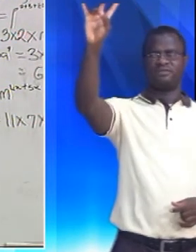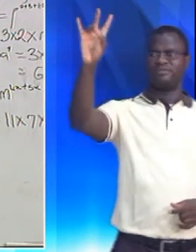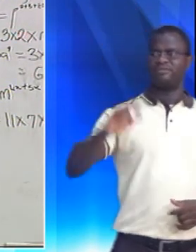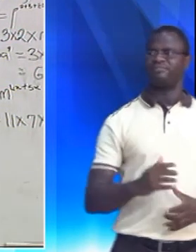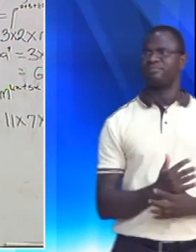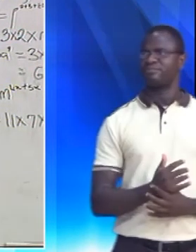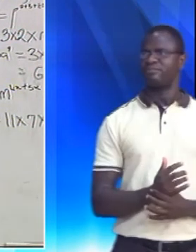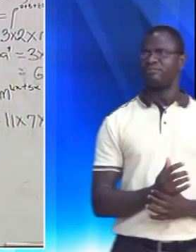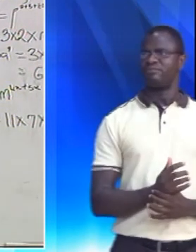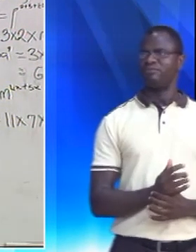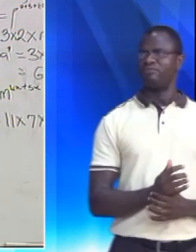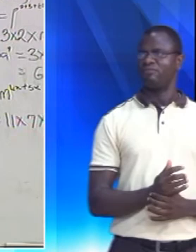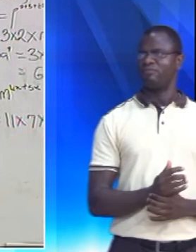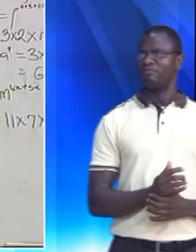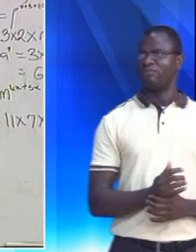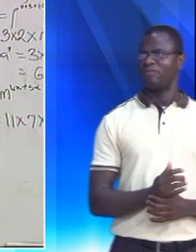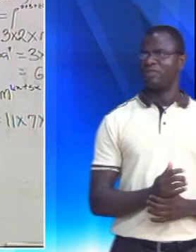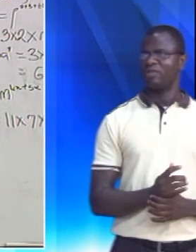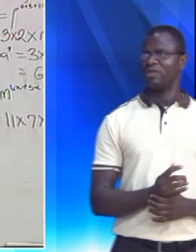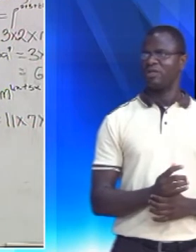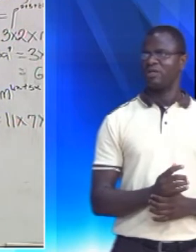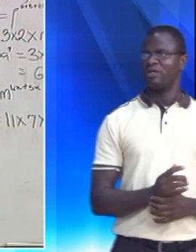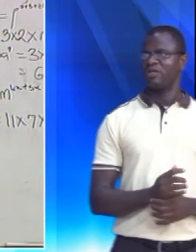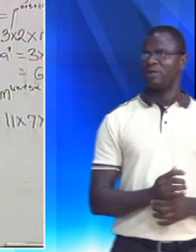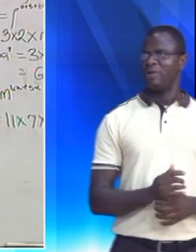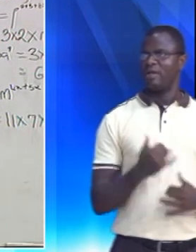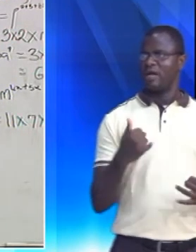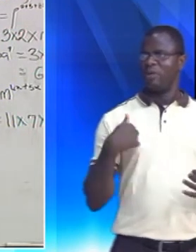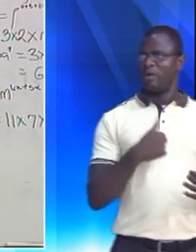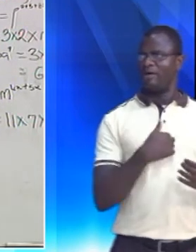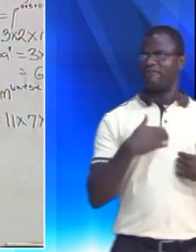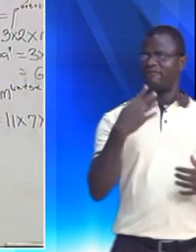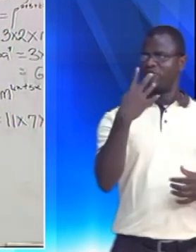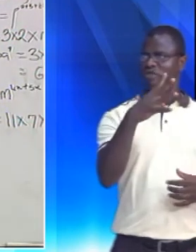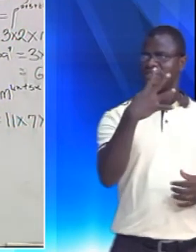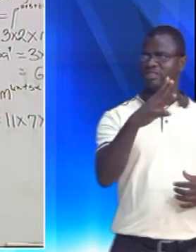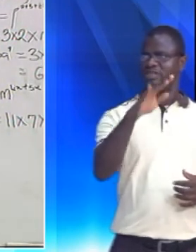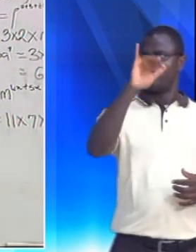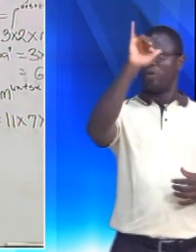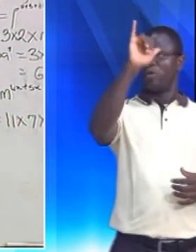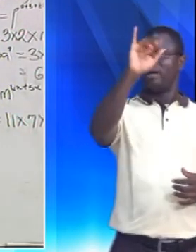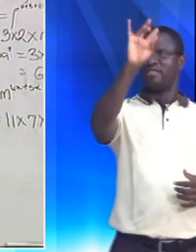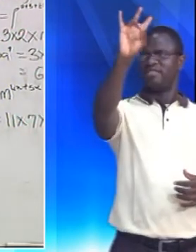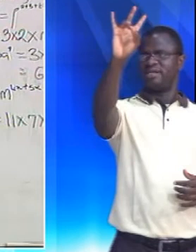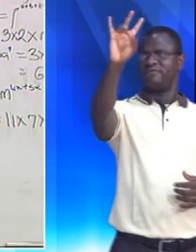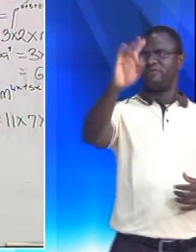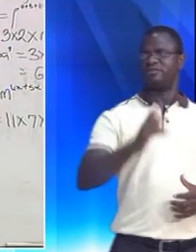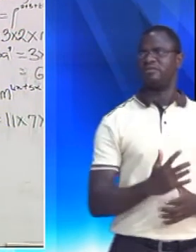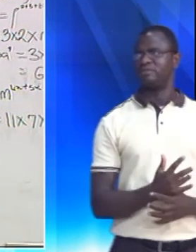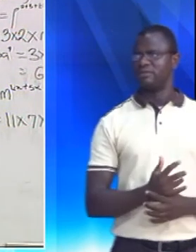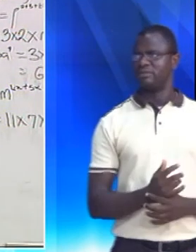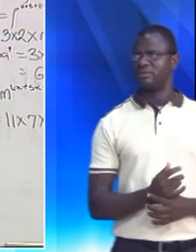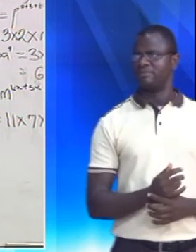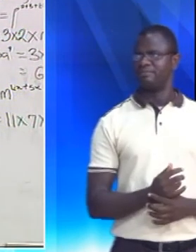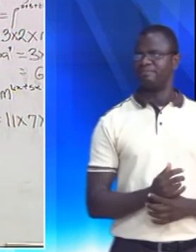But for some of us that are guru in mathematics, you don't need to press your calculator. So 12 minus 5 will end up